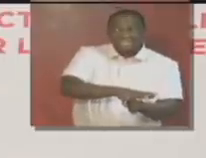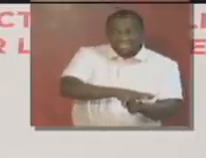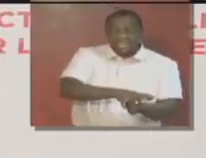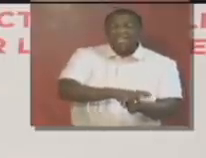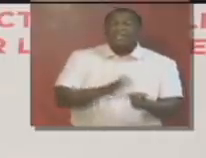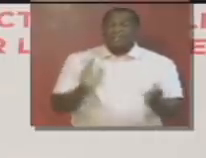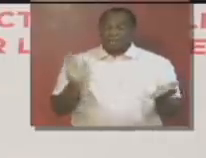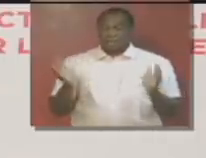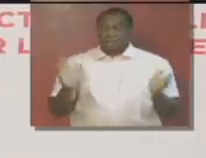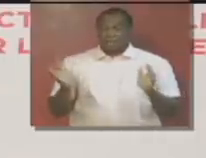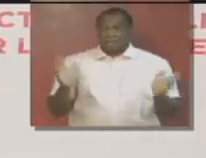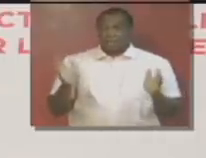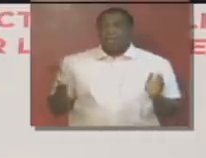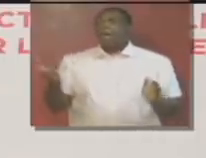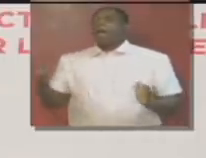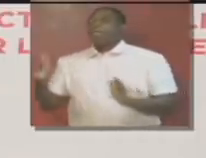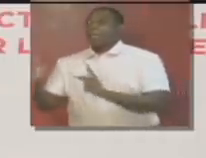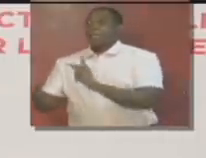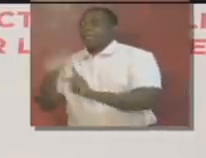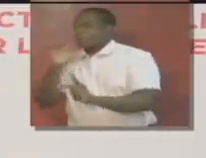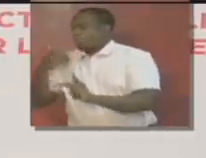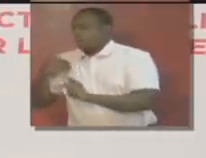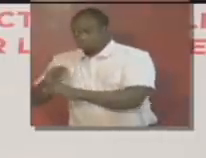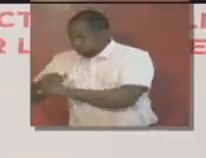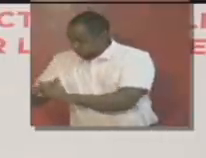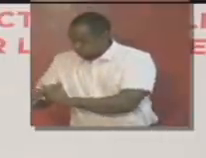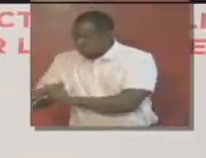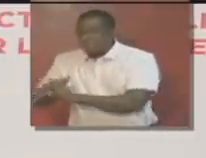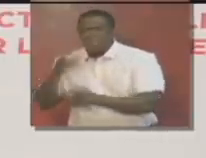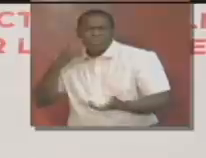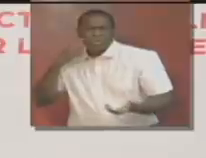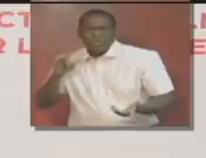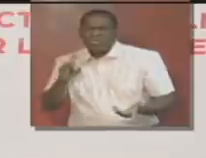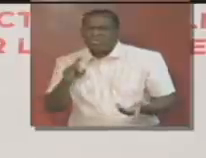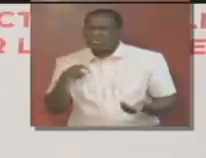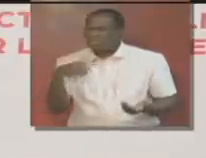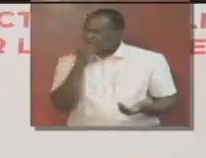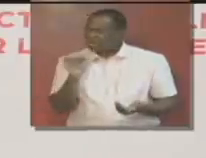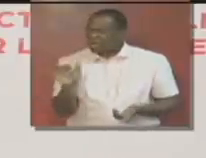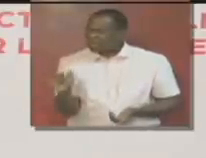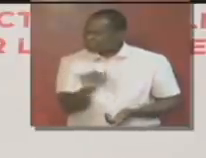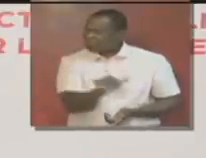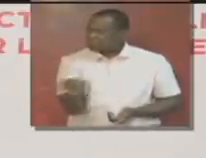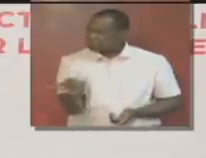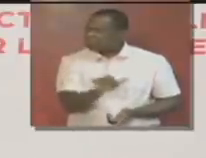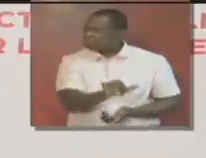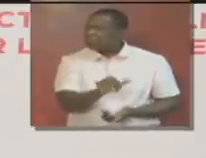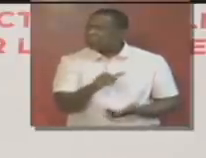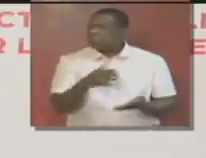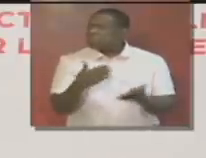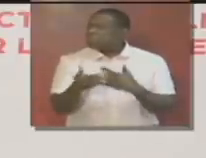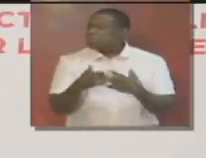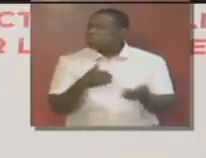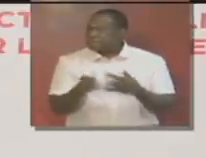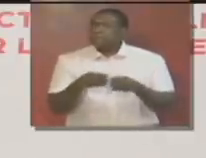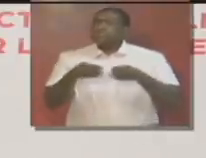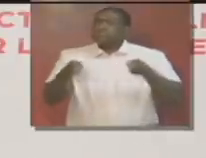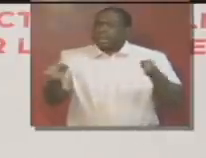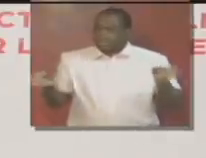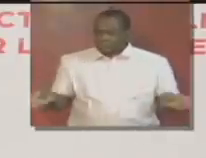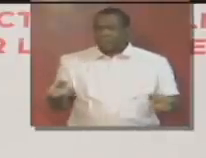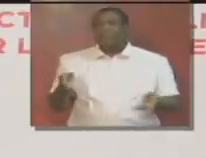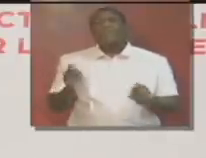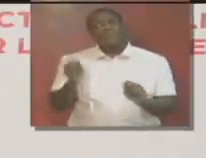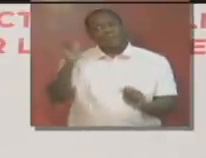general population. And as Dr. Bagwandas had noted, that means that we have a prevalence of general population